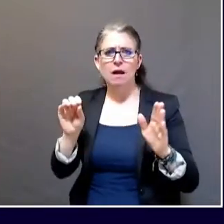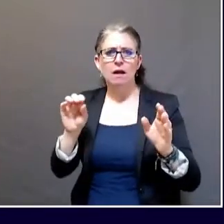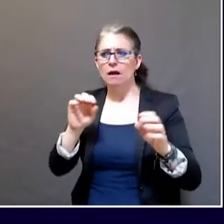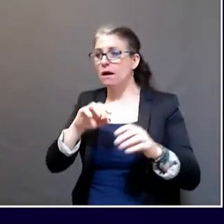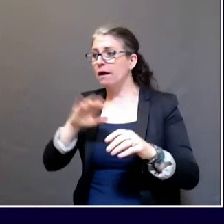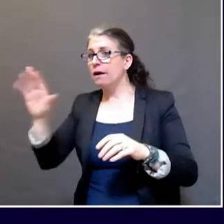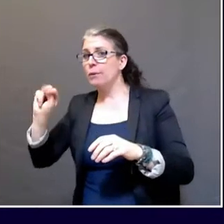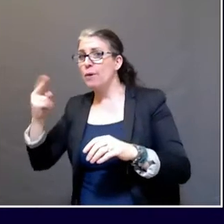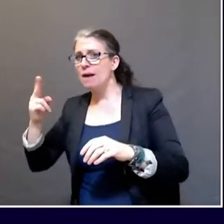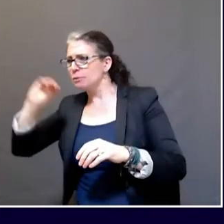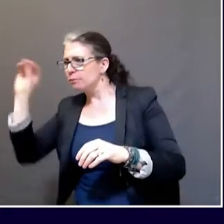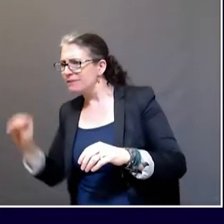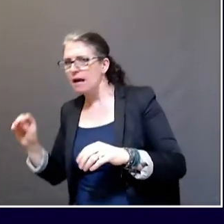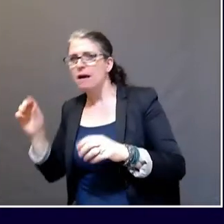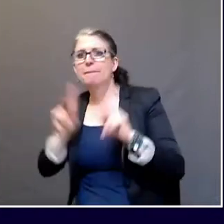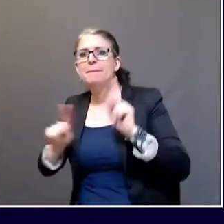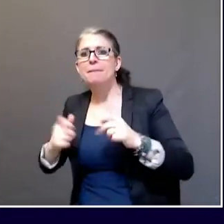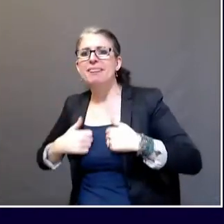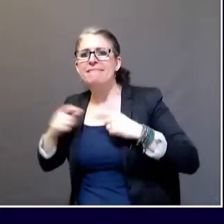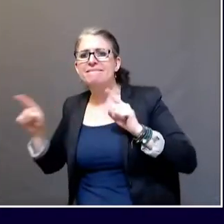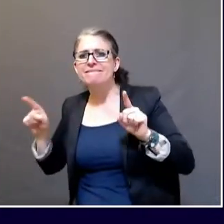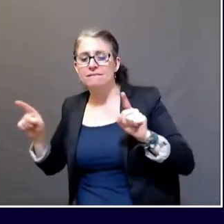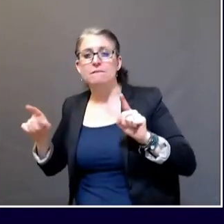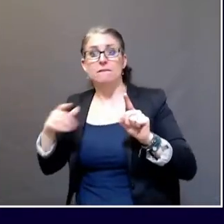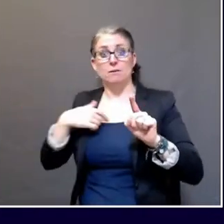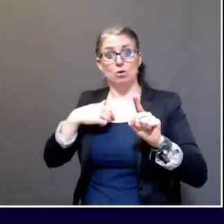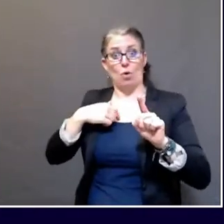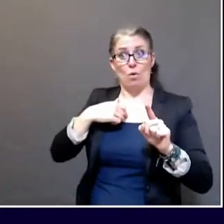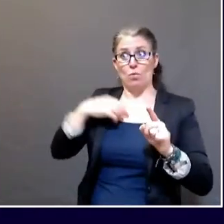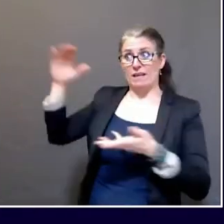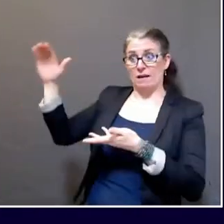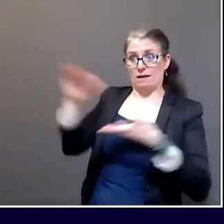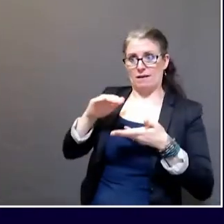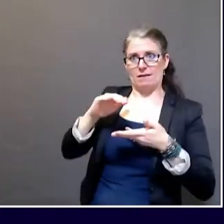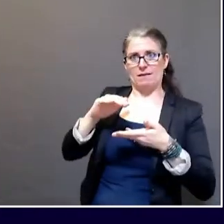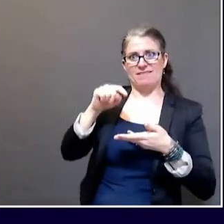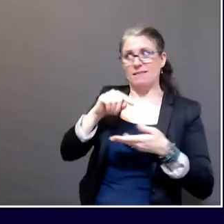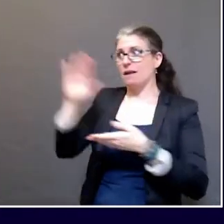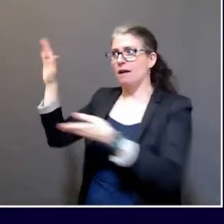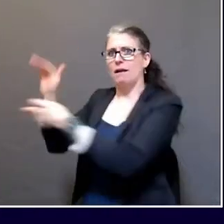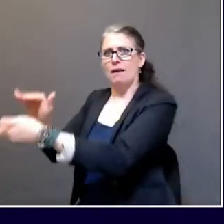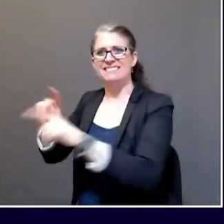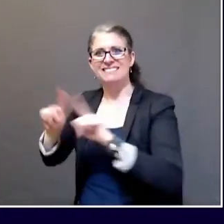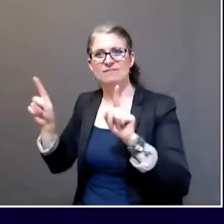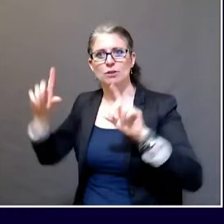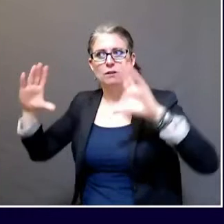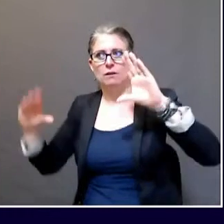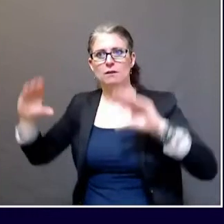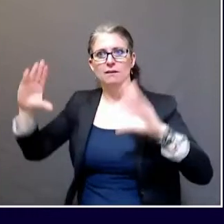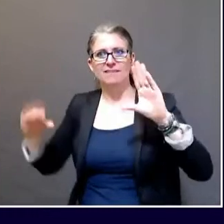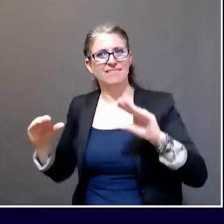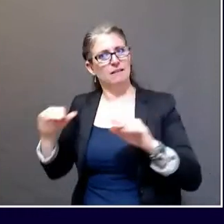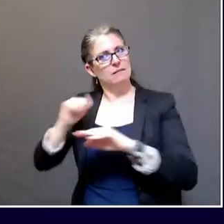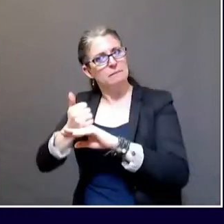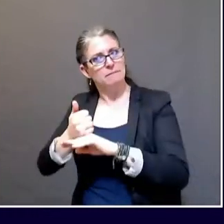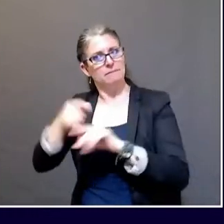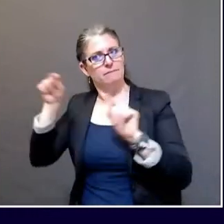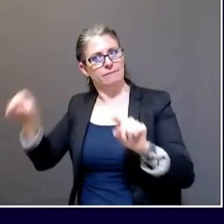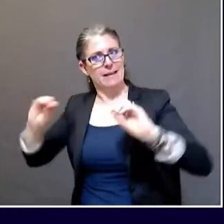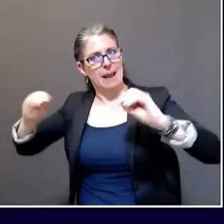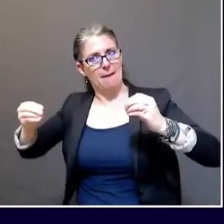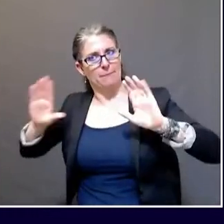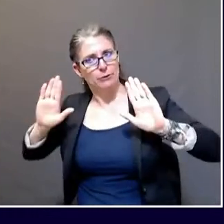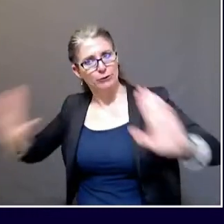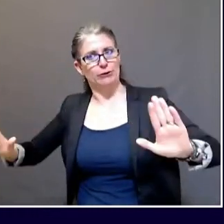their residents to get vaccinated in their state. There are sites in Maine that will be open to residents of Maine